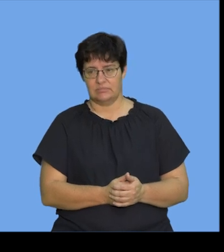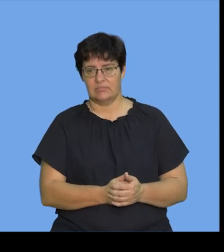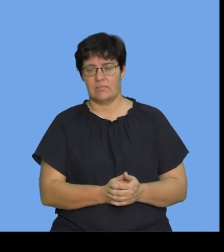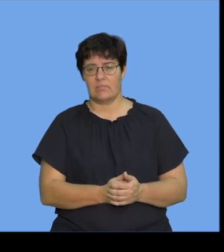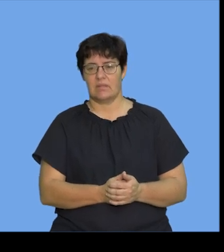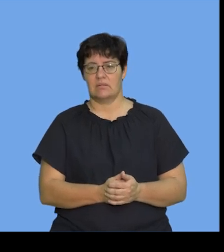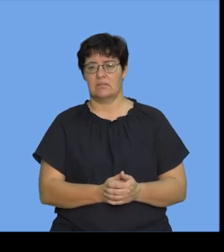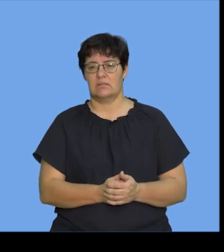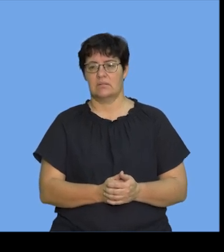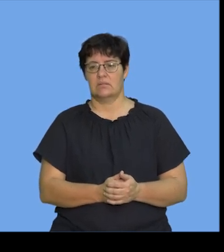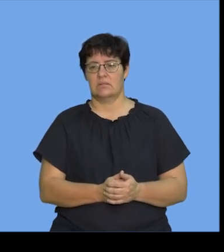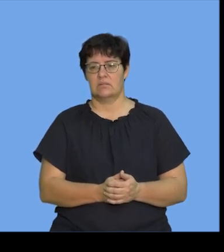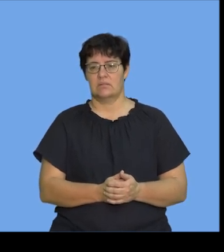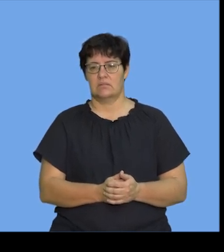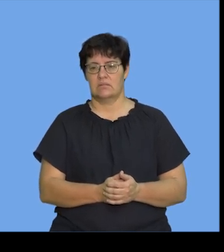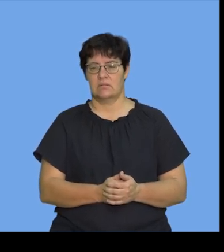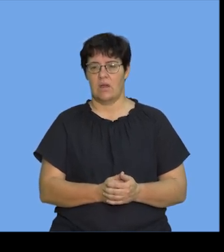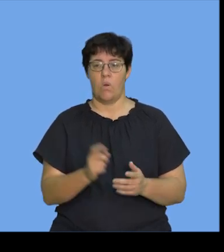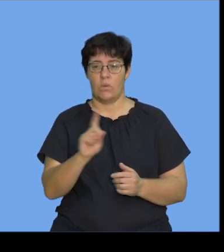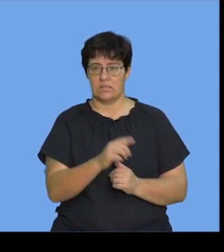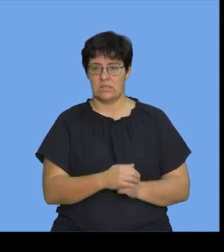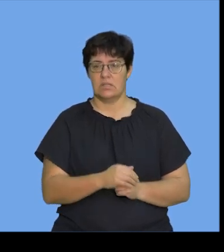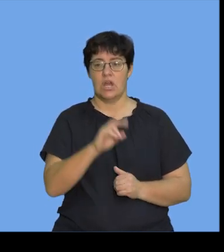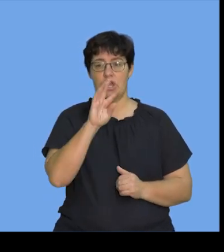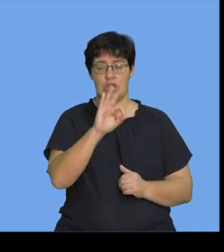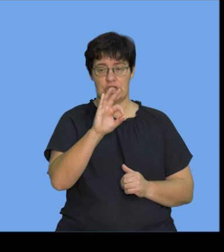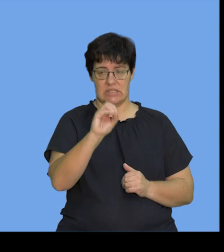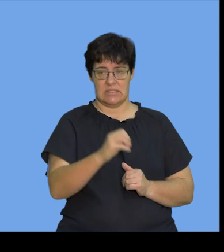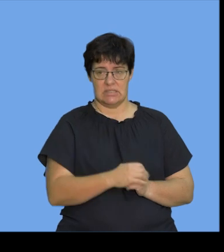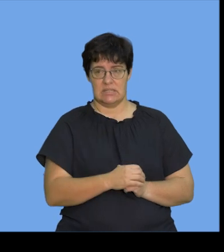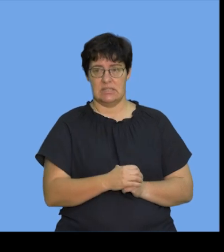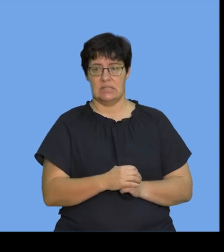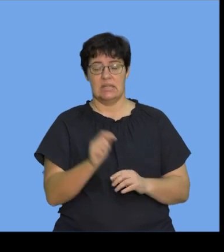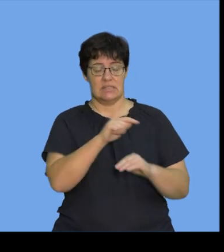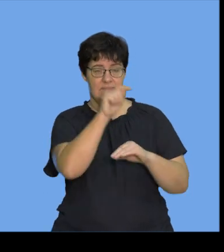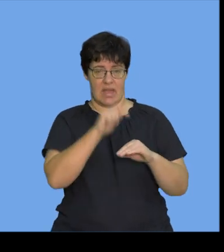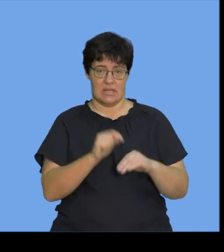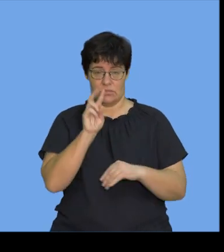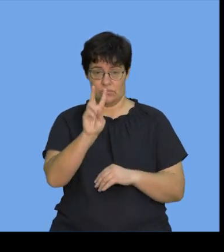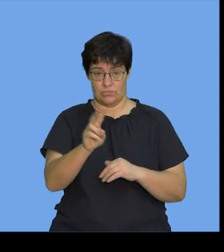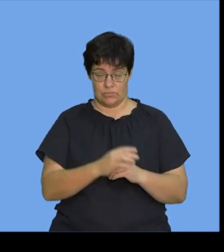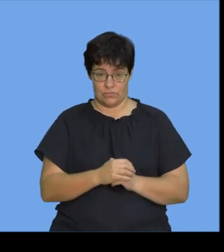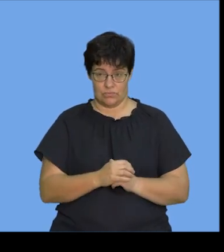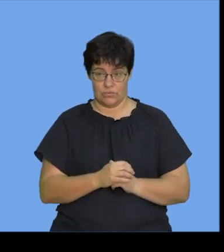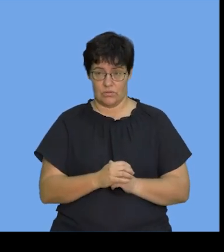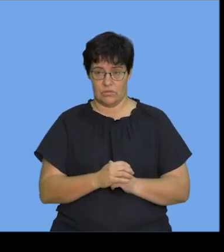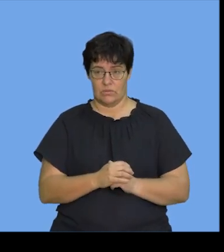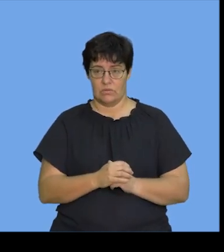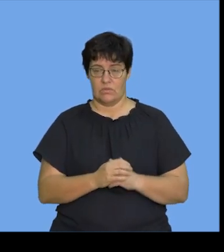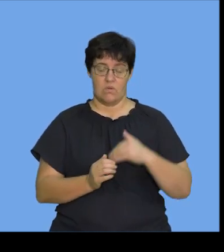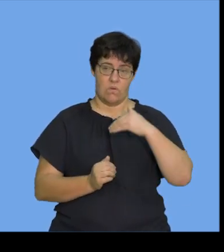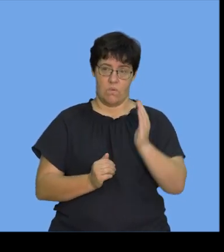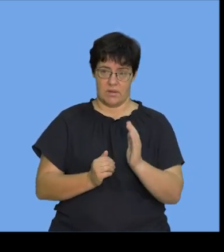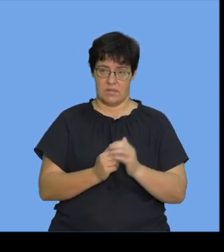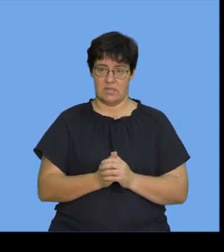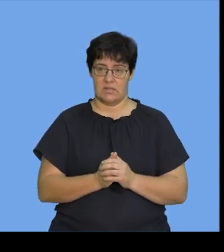right? So this is going to be 30 divided by 2. You open the 2 brackets, but